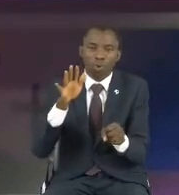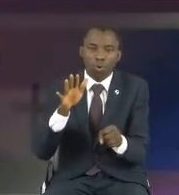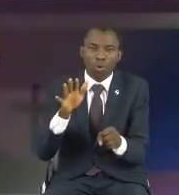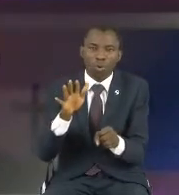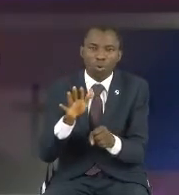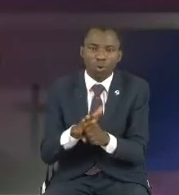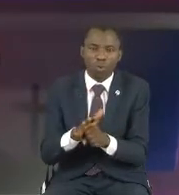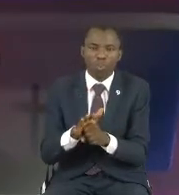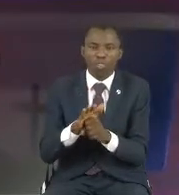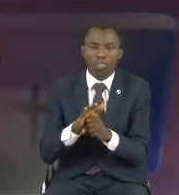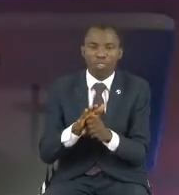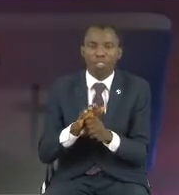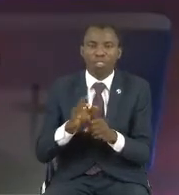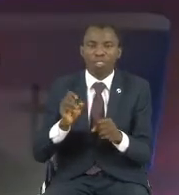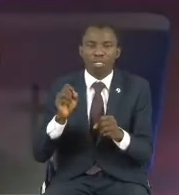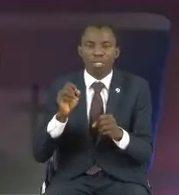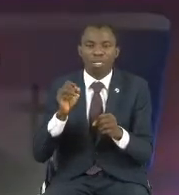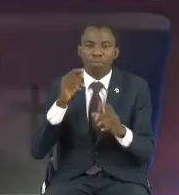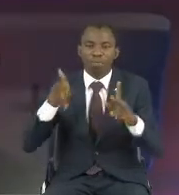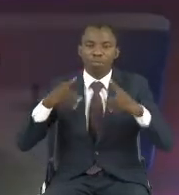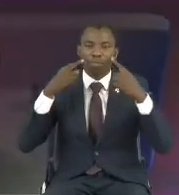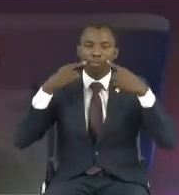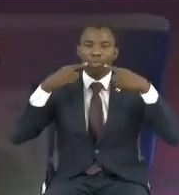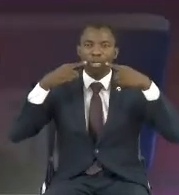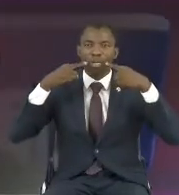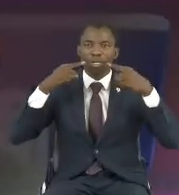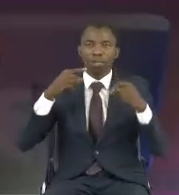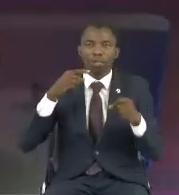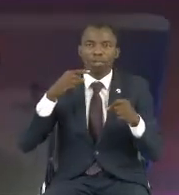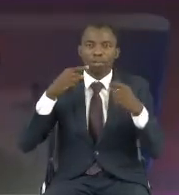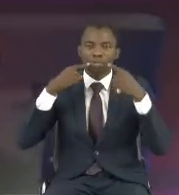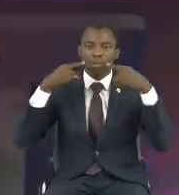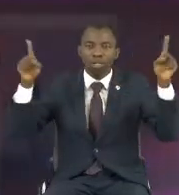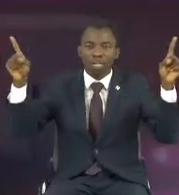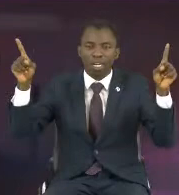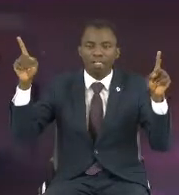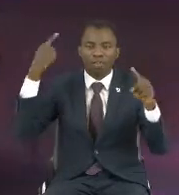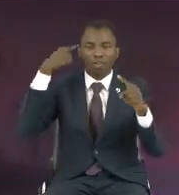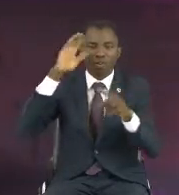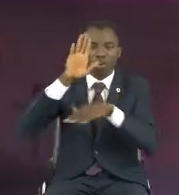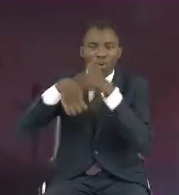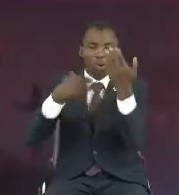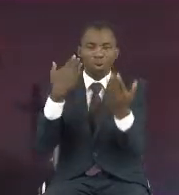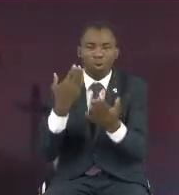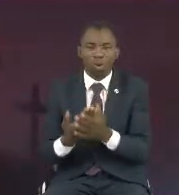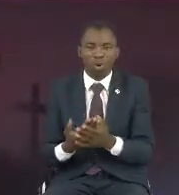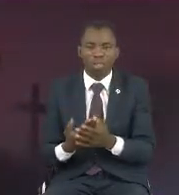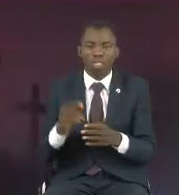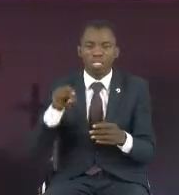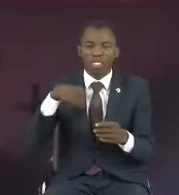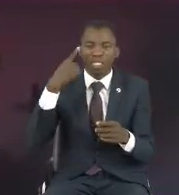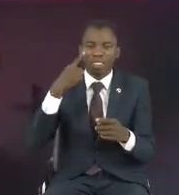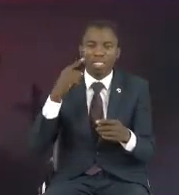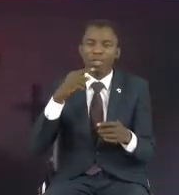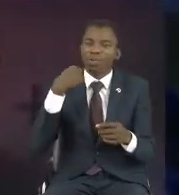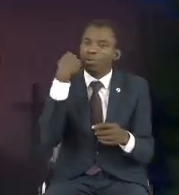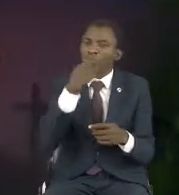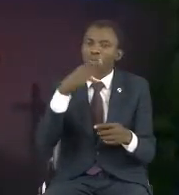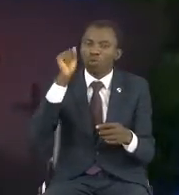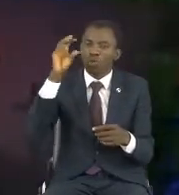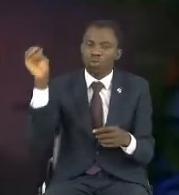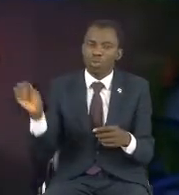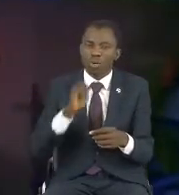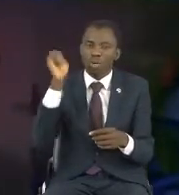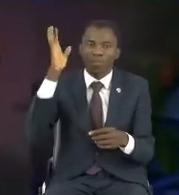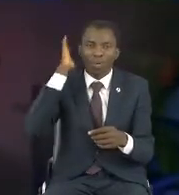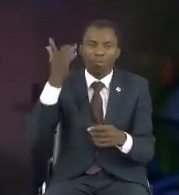The Lord in heaven, he makes an oath. It says, whosoever will